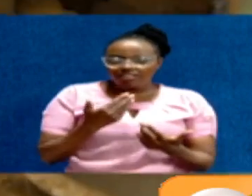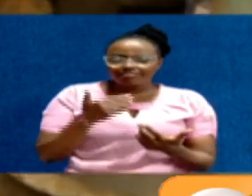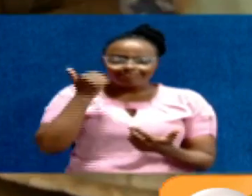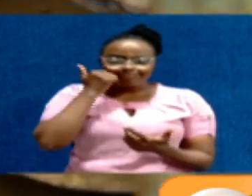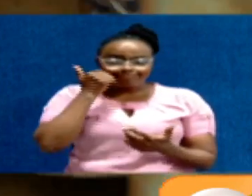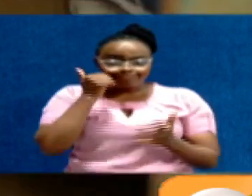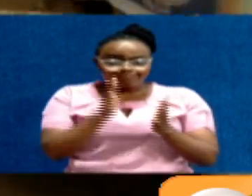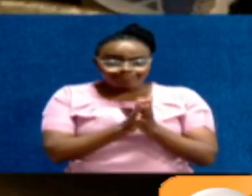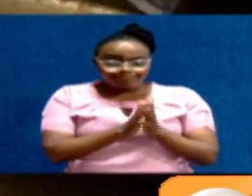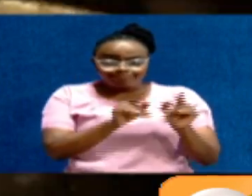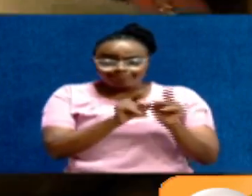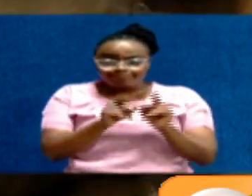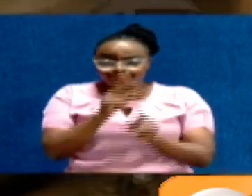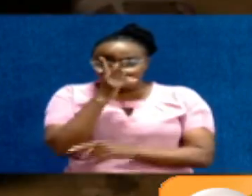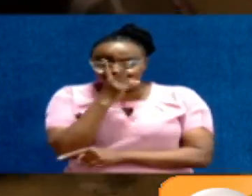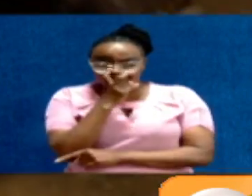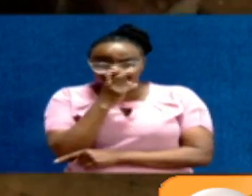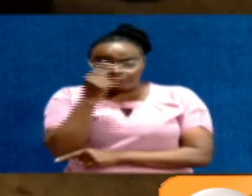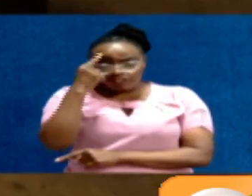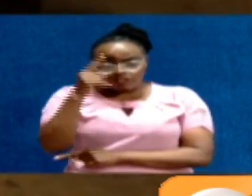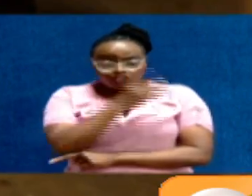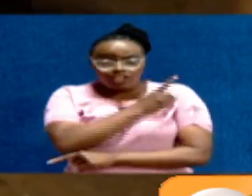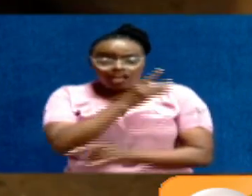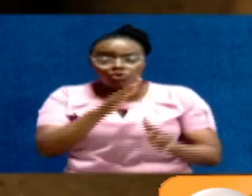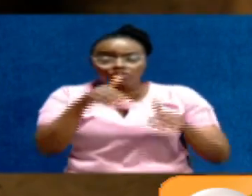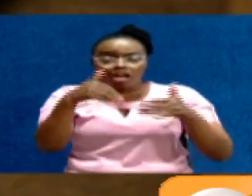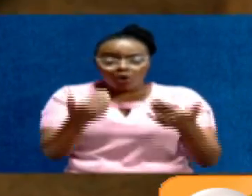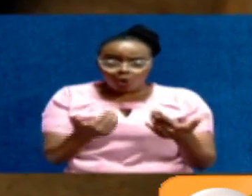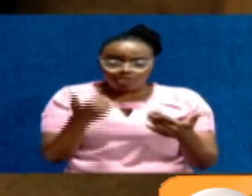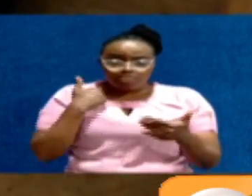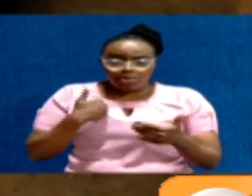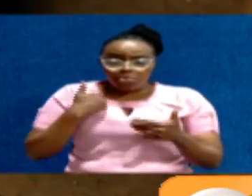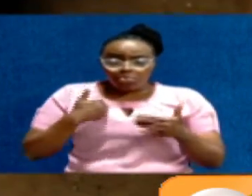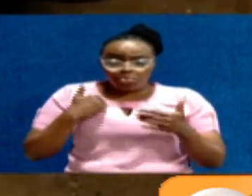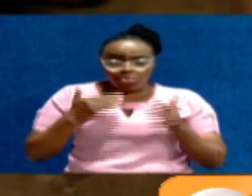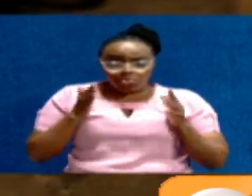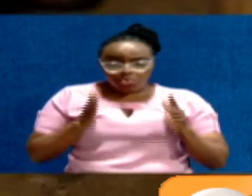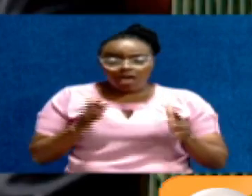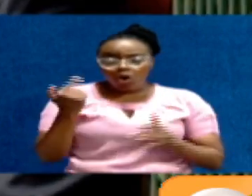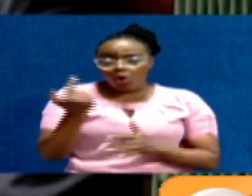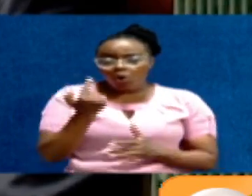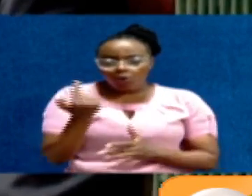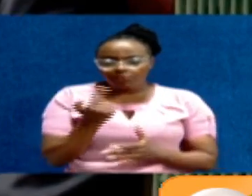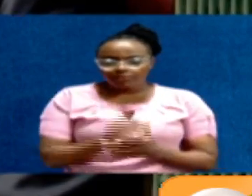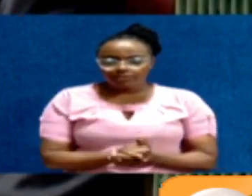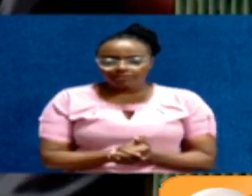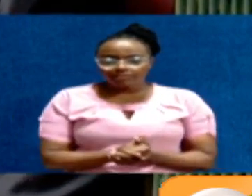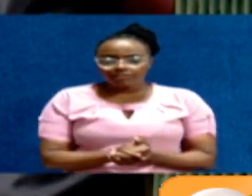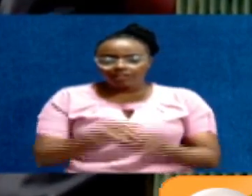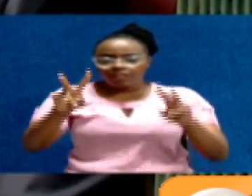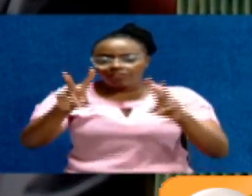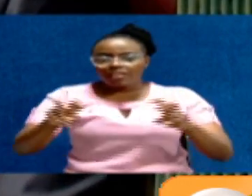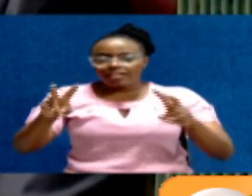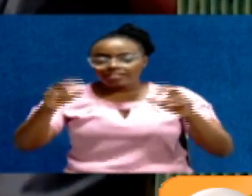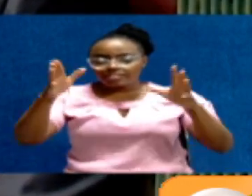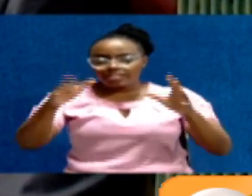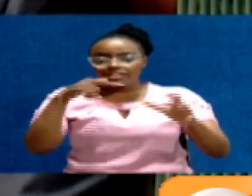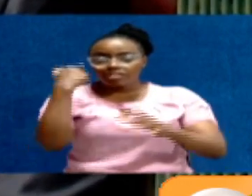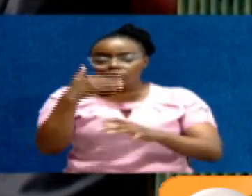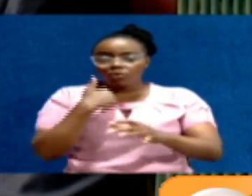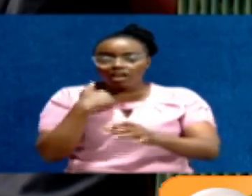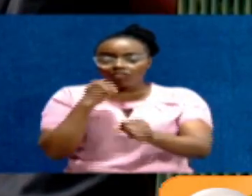entity, and low index of suspicion on the part of a doctor or surgeon may result in misdiagnosis. I think there's some researchers